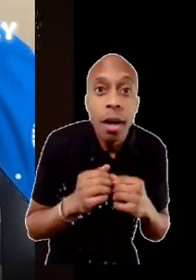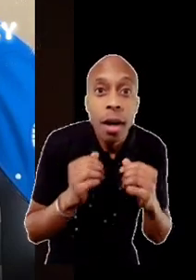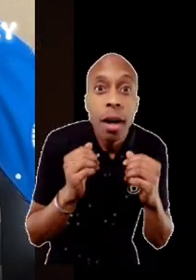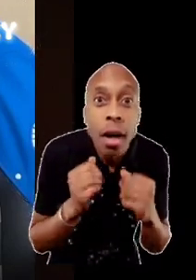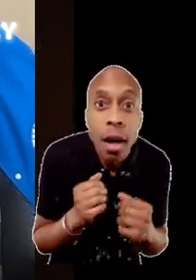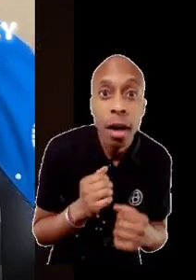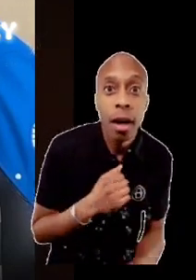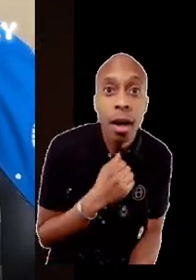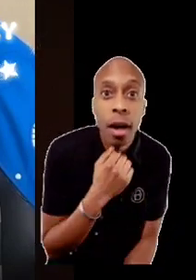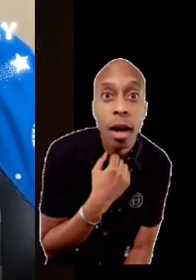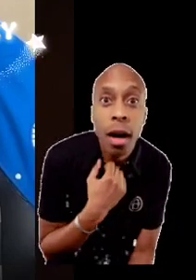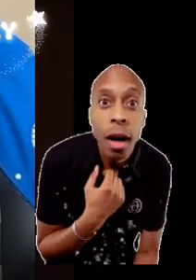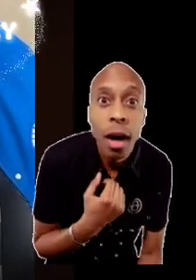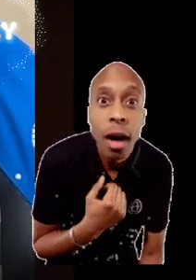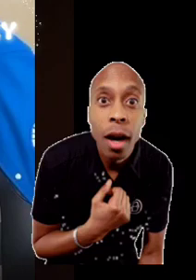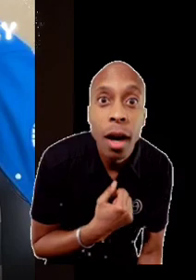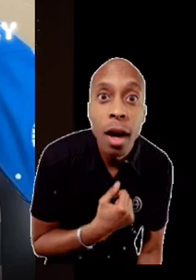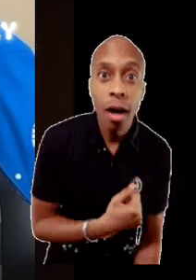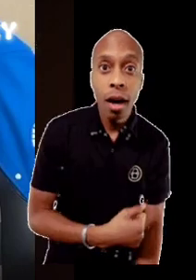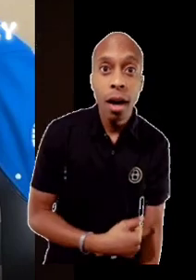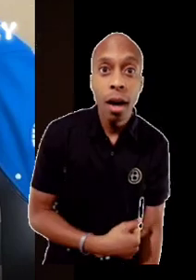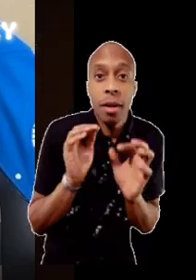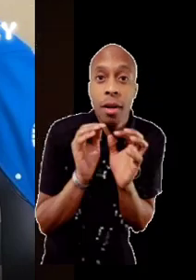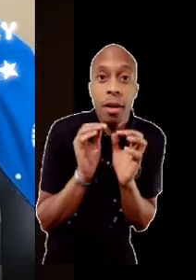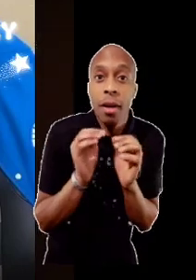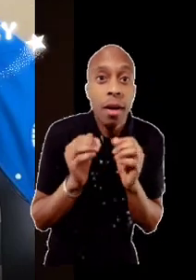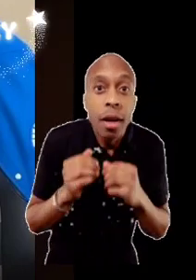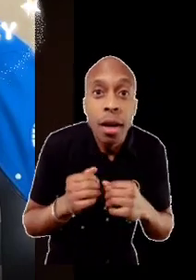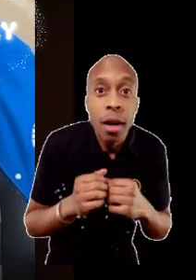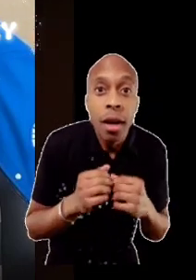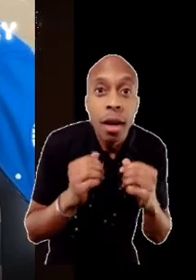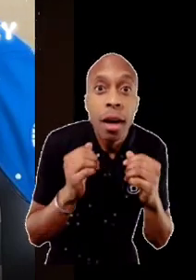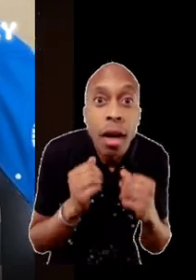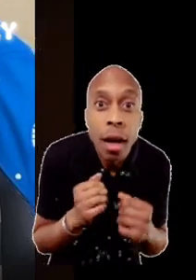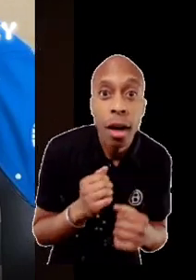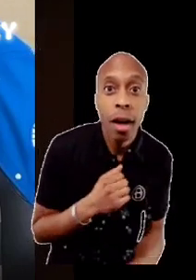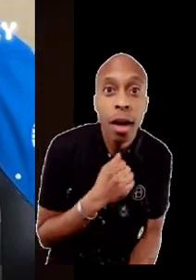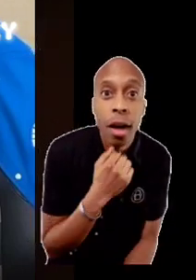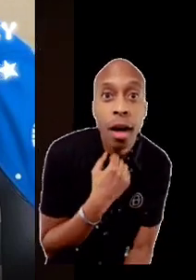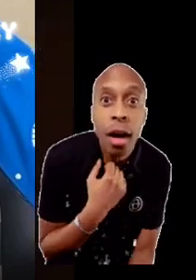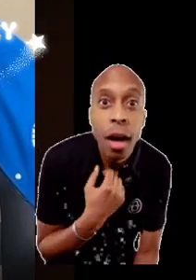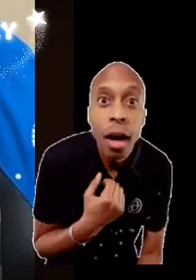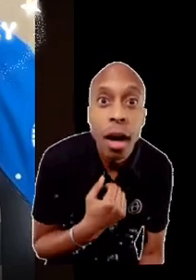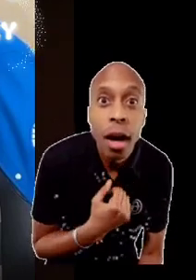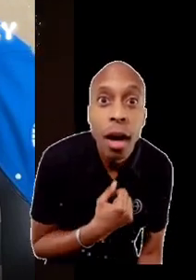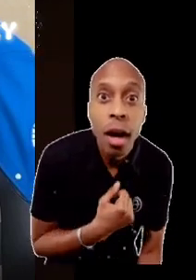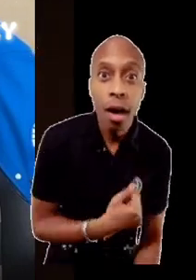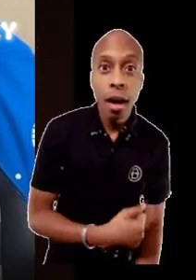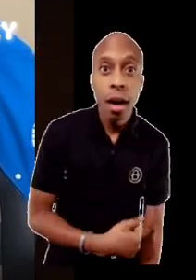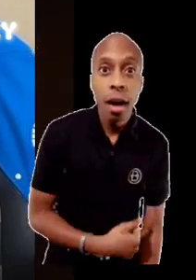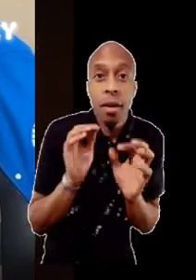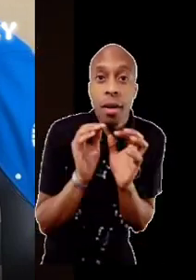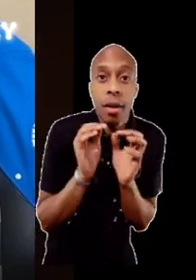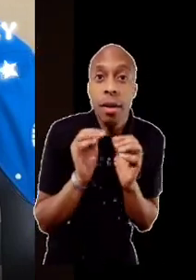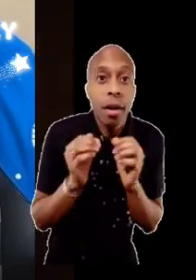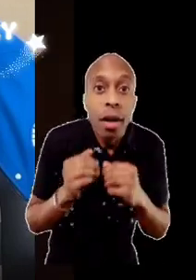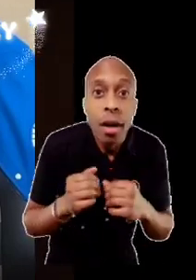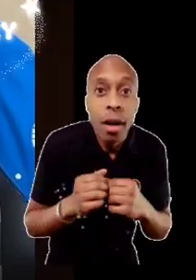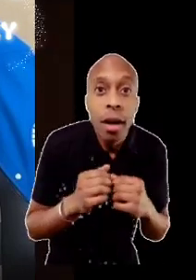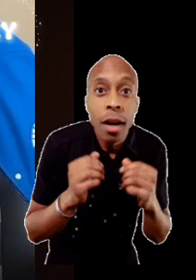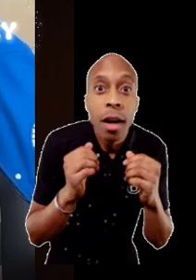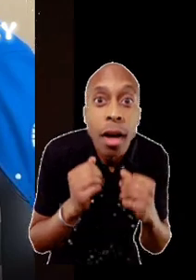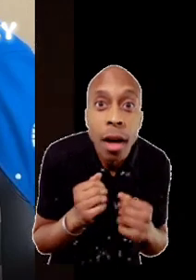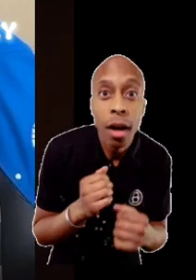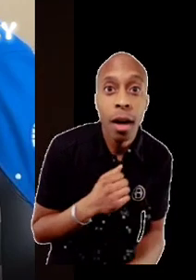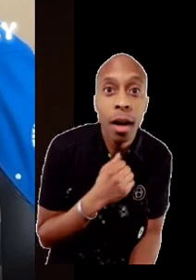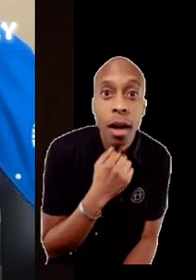love myself and Jesus love me. This I know. Be careful when on a ride. The same way I look